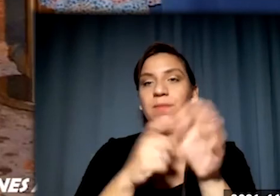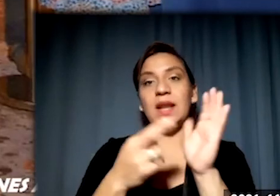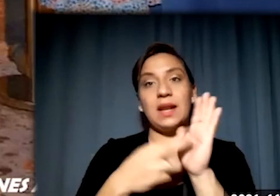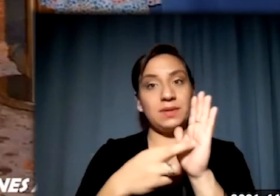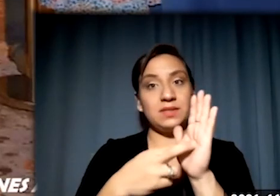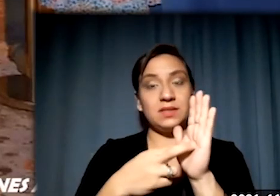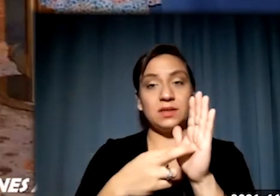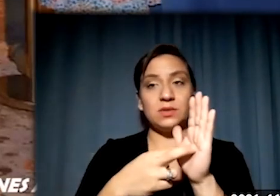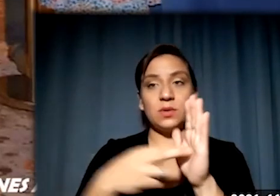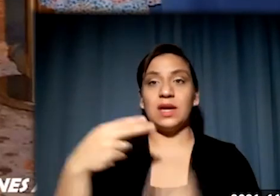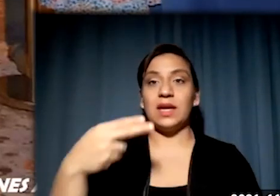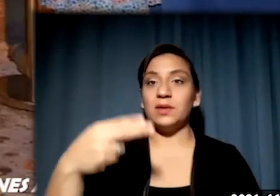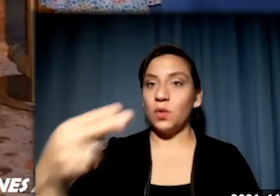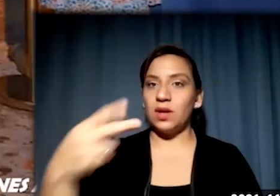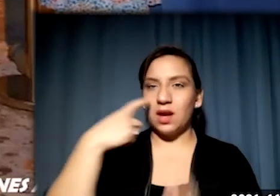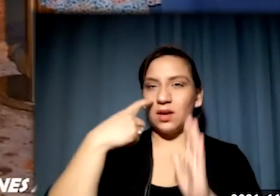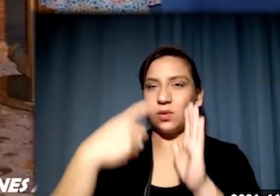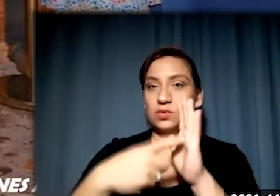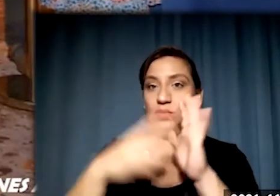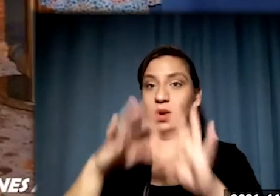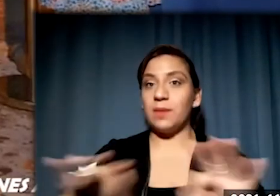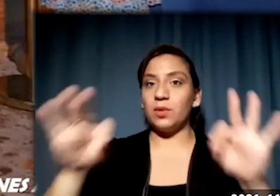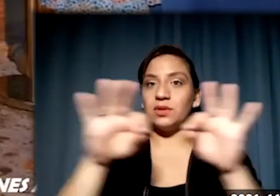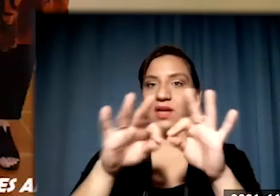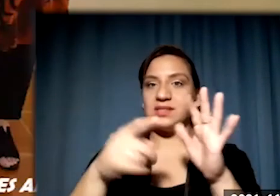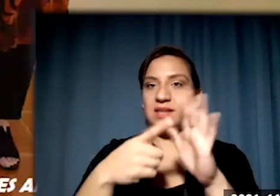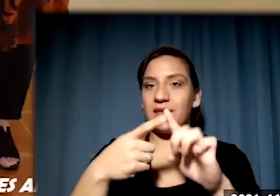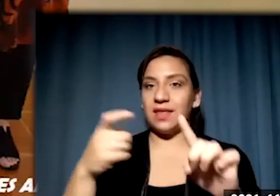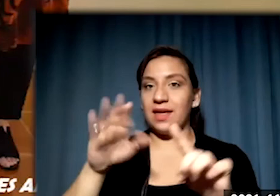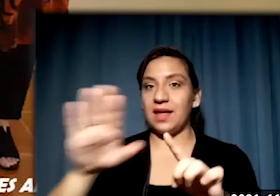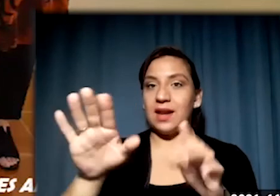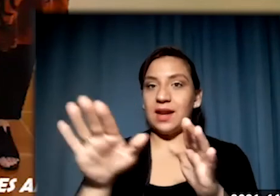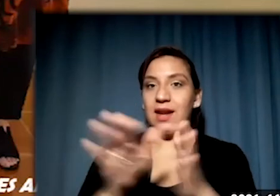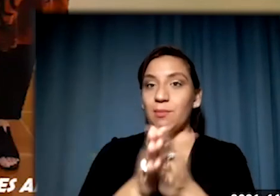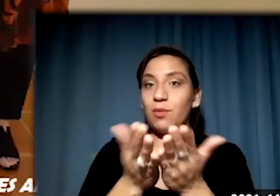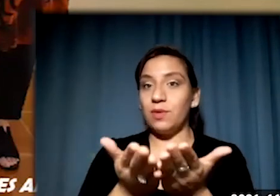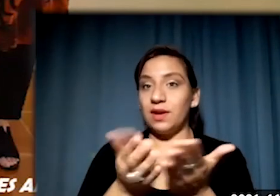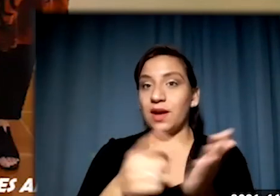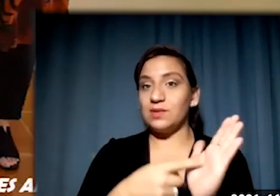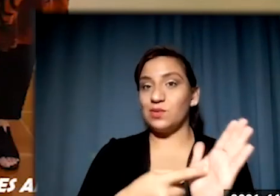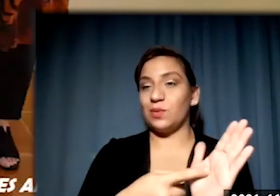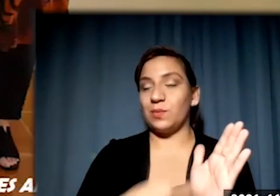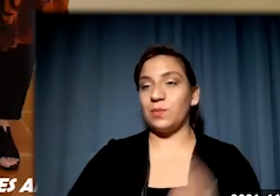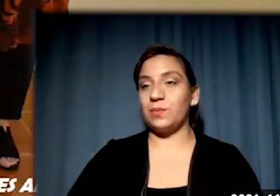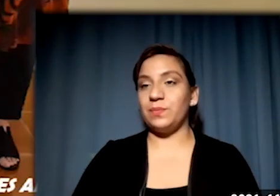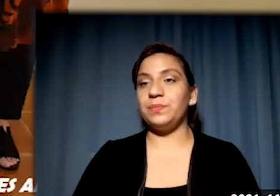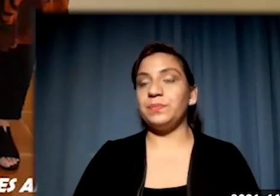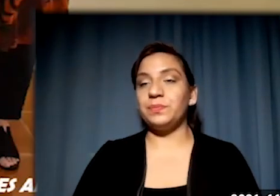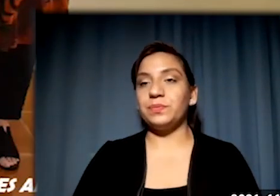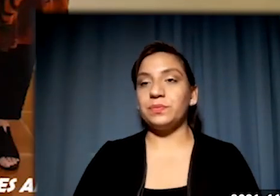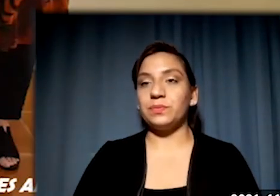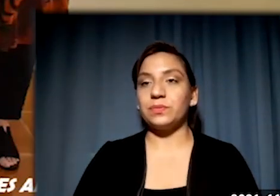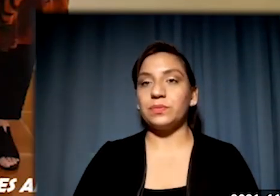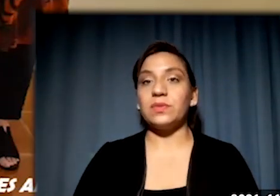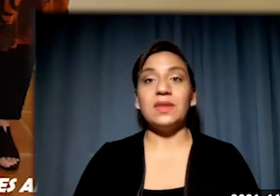this publication effort going beyond an impressed version. And that's why he encouraged the